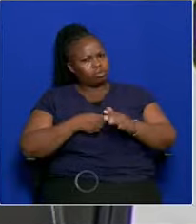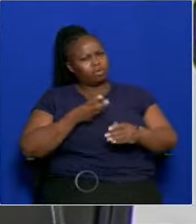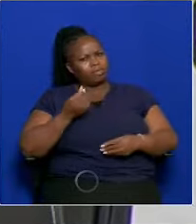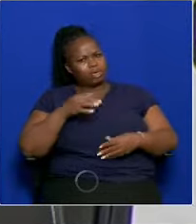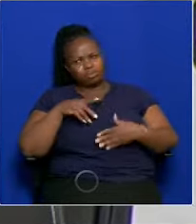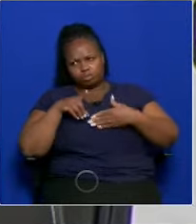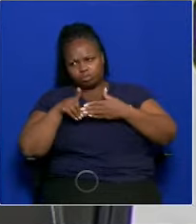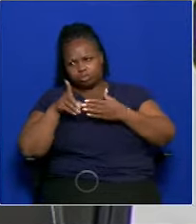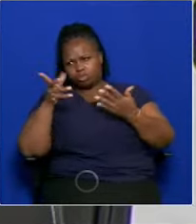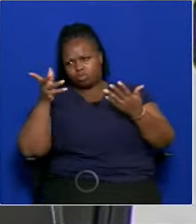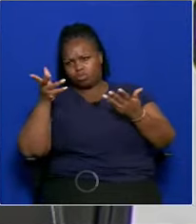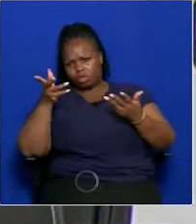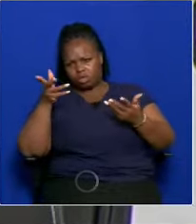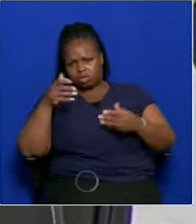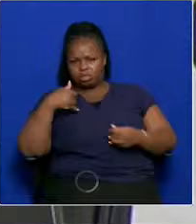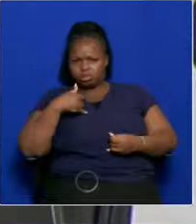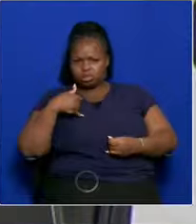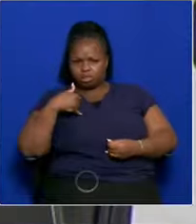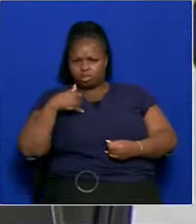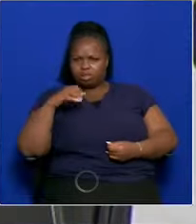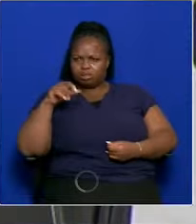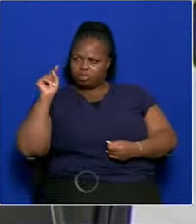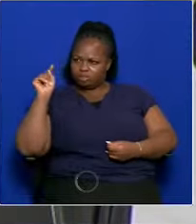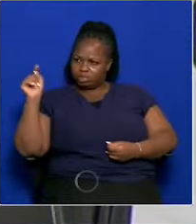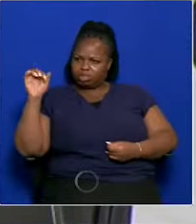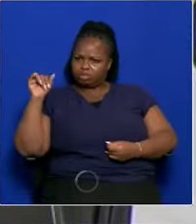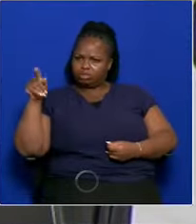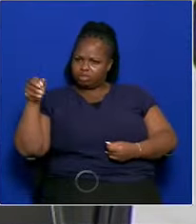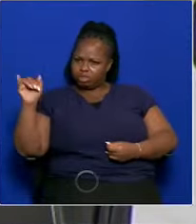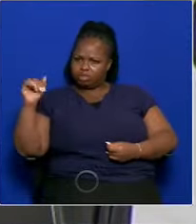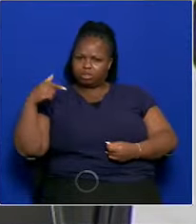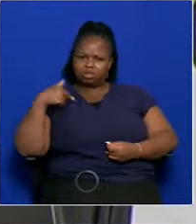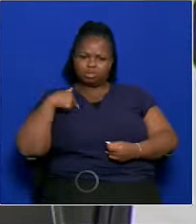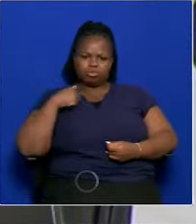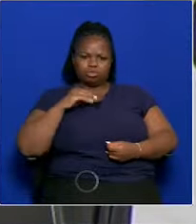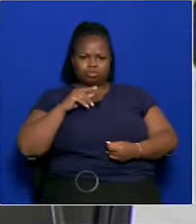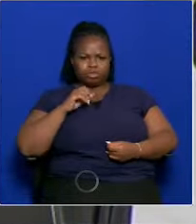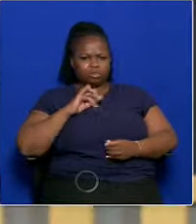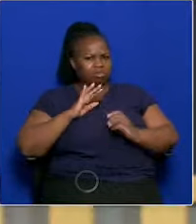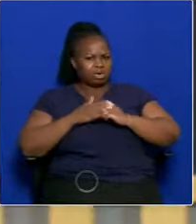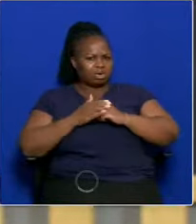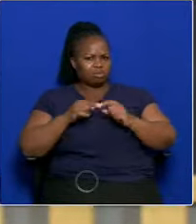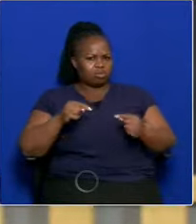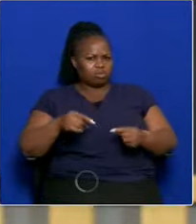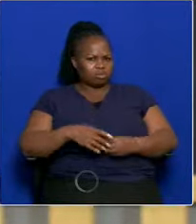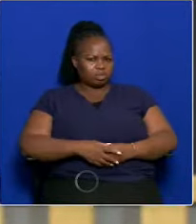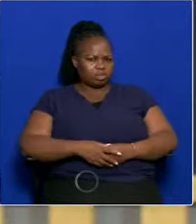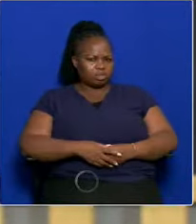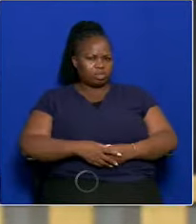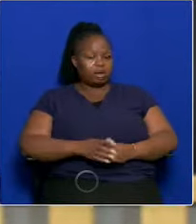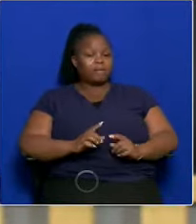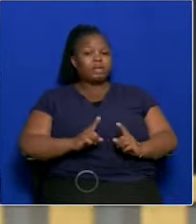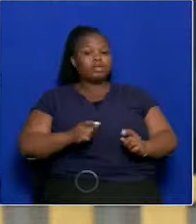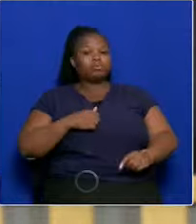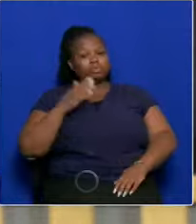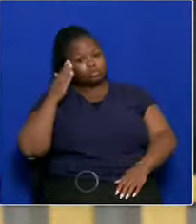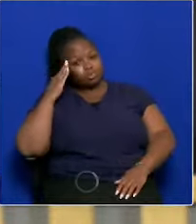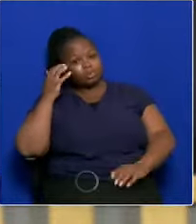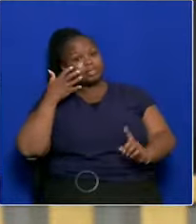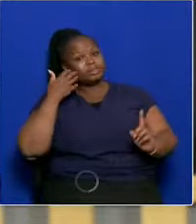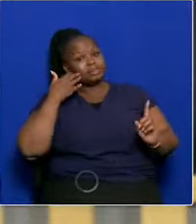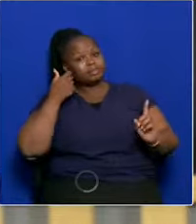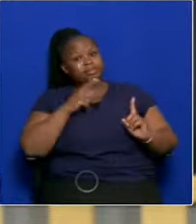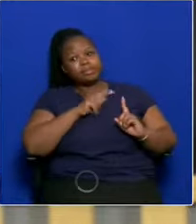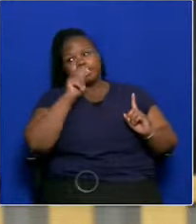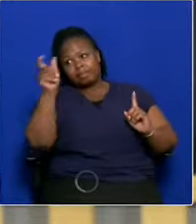He's Shibiri, I'm Shibiri, so there's no way to conceal it. Yes, well, you would have to know that Matlala paid money to Shibiri's son